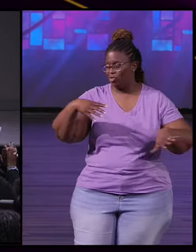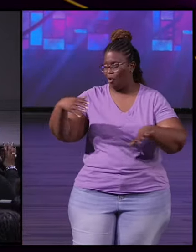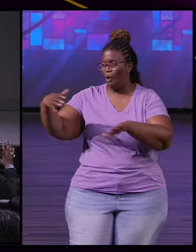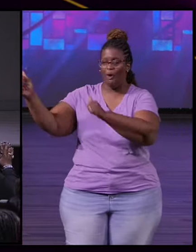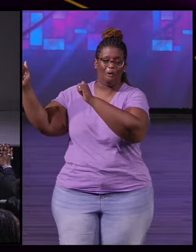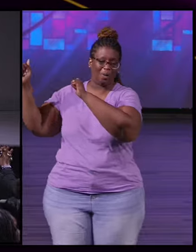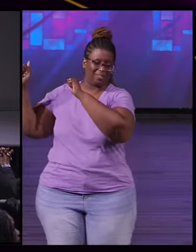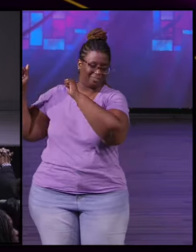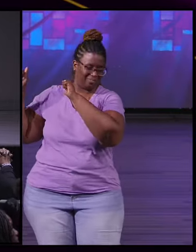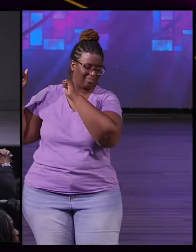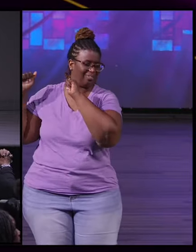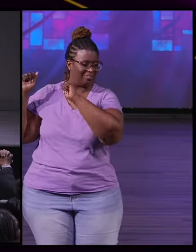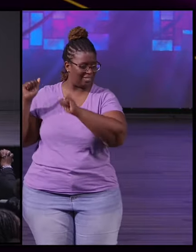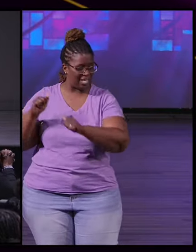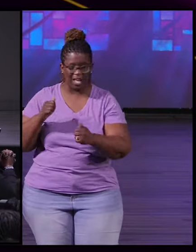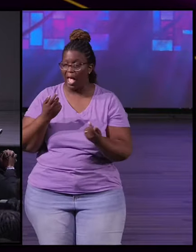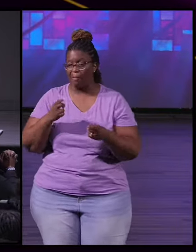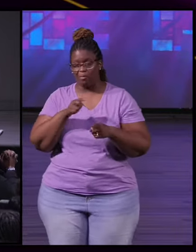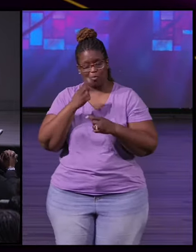You're coming. It's not too late.